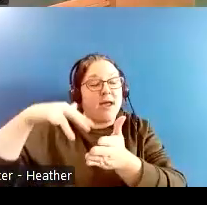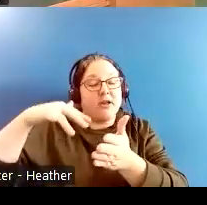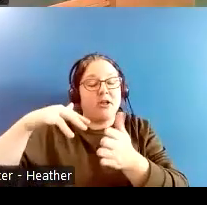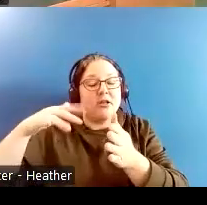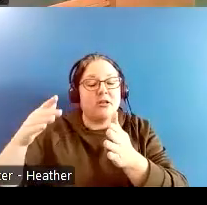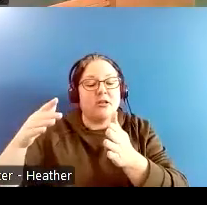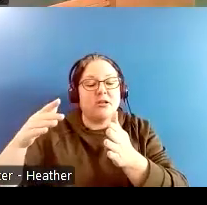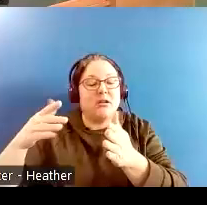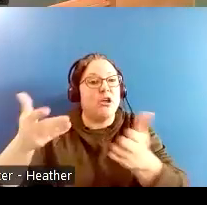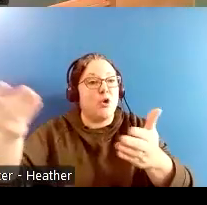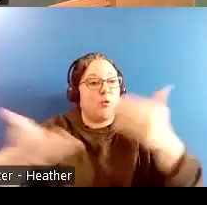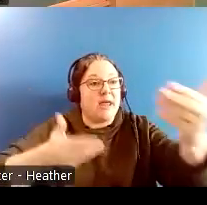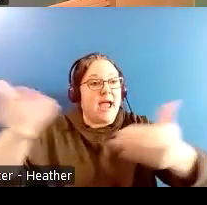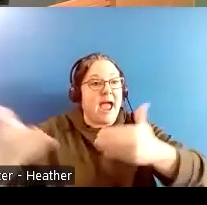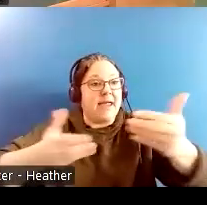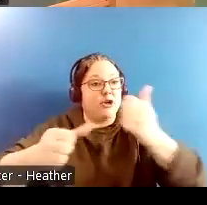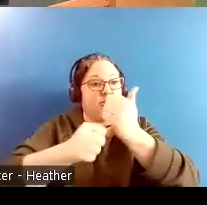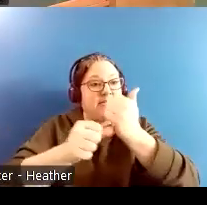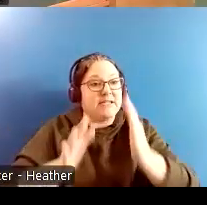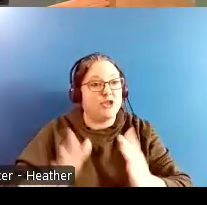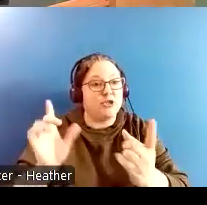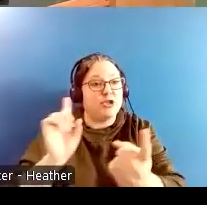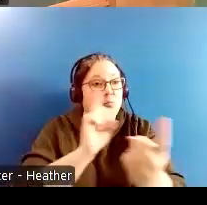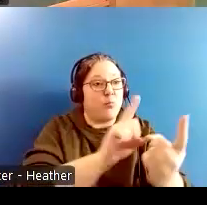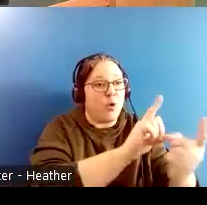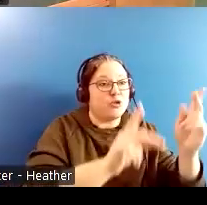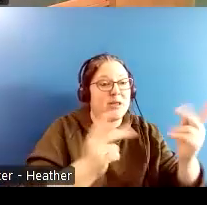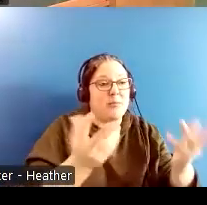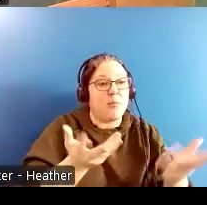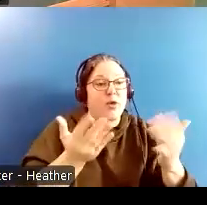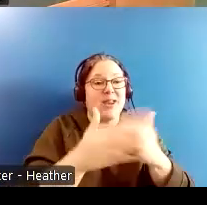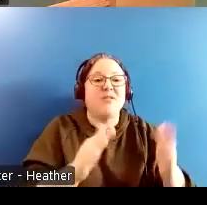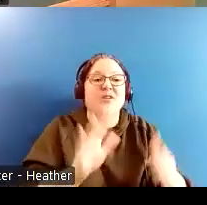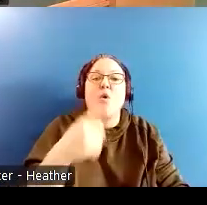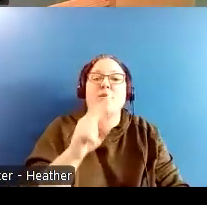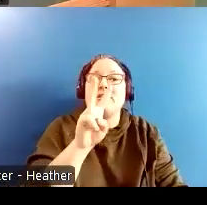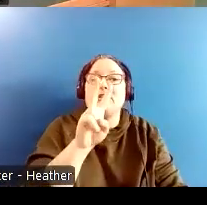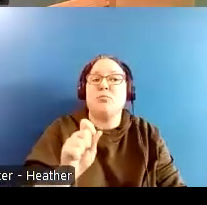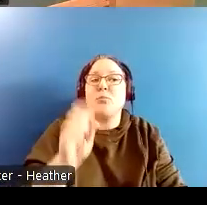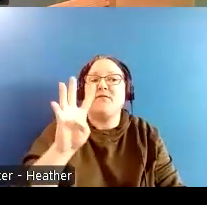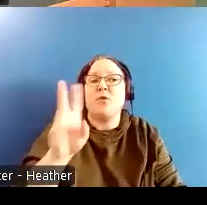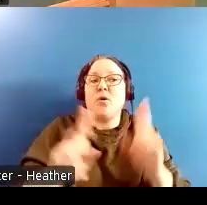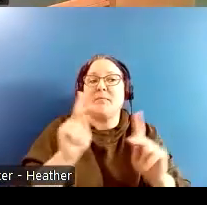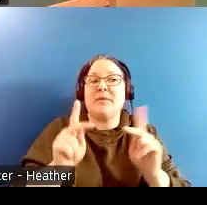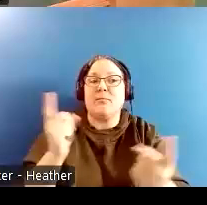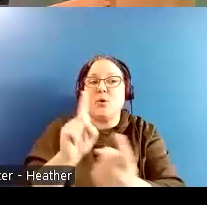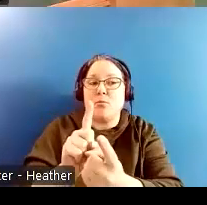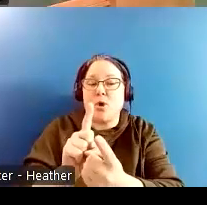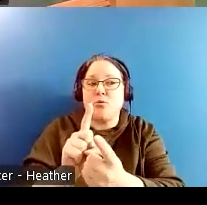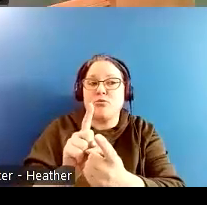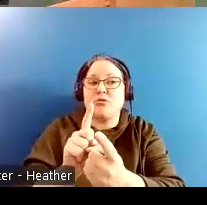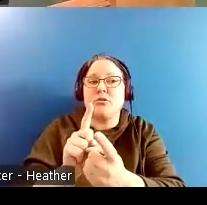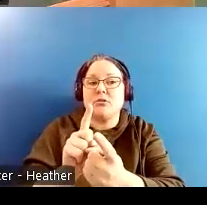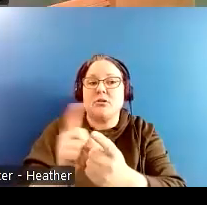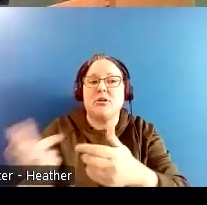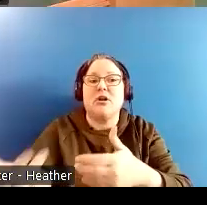where we hired research assistants to approach people in waiting rooms, only 2.4% of the people approached made it into the trial and